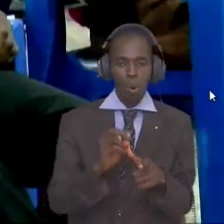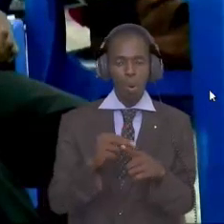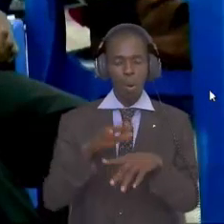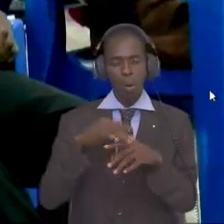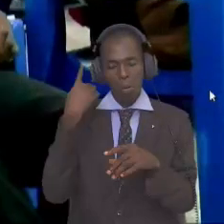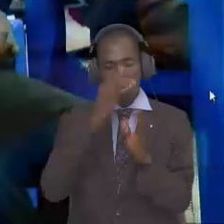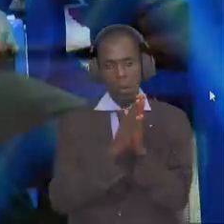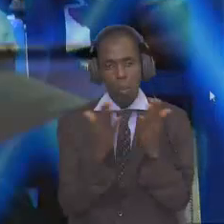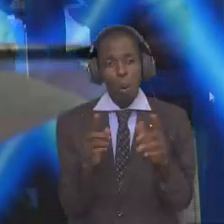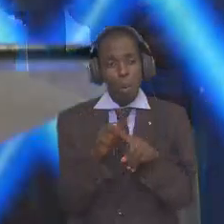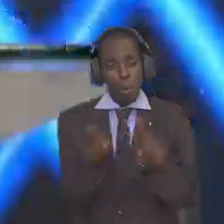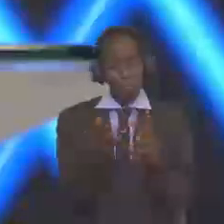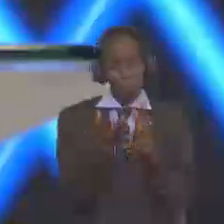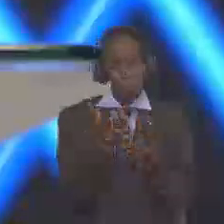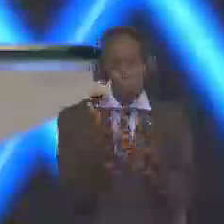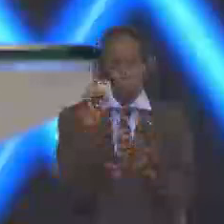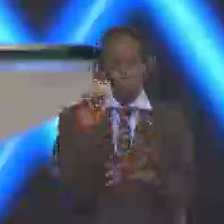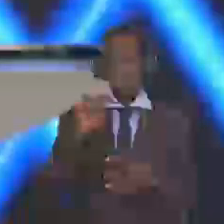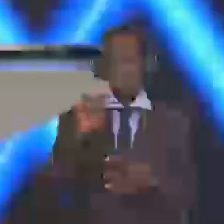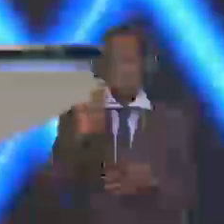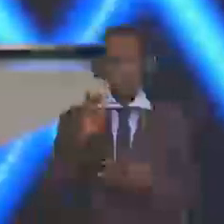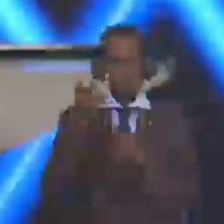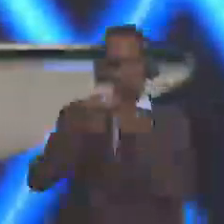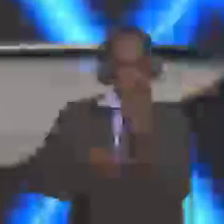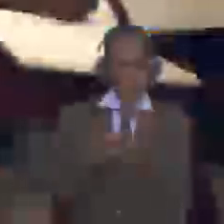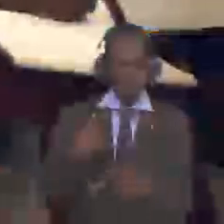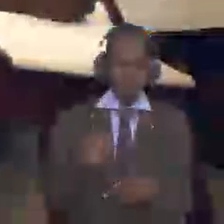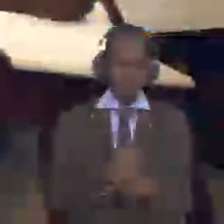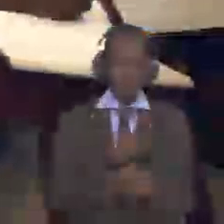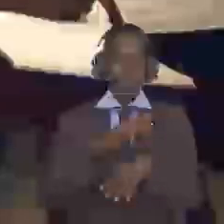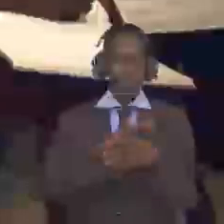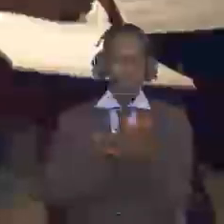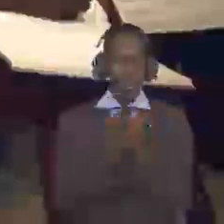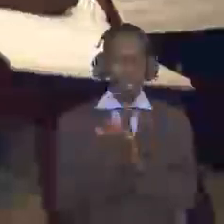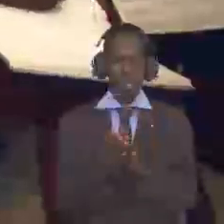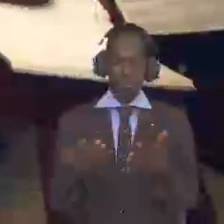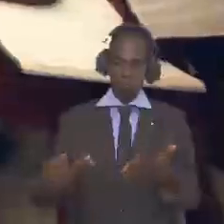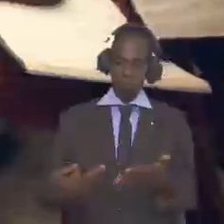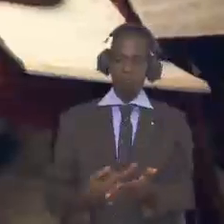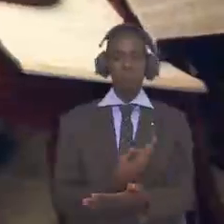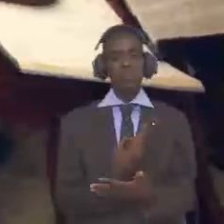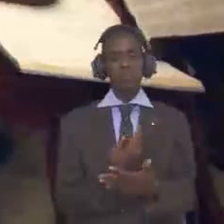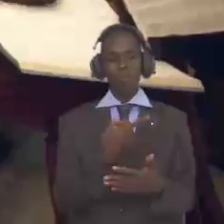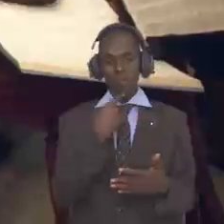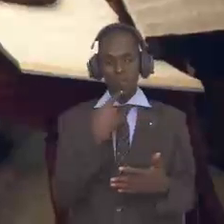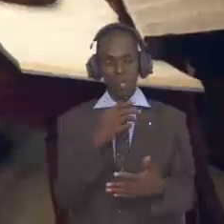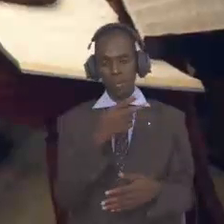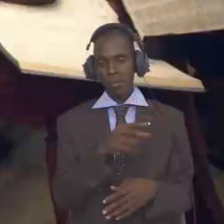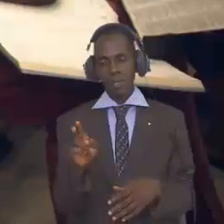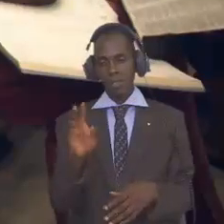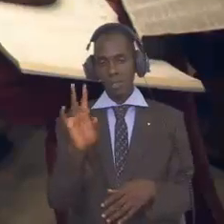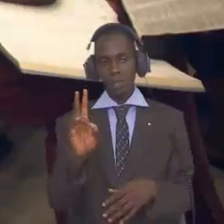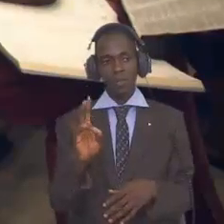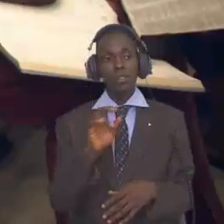of Titus, we have been refreshed and we have been comforted. Look at verse 7. In verse 7 it says, and not by his